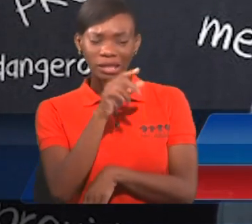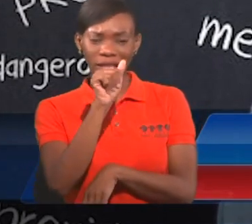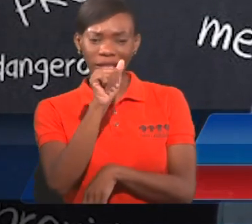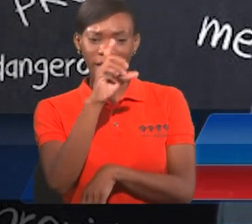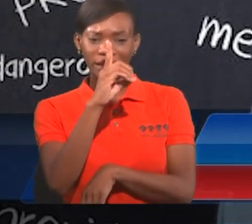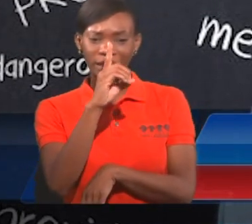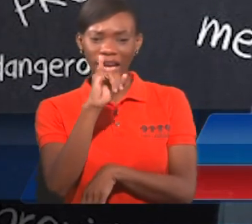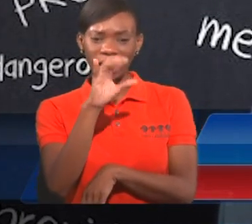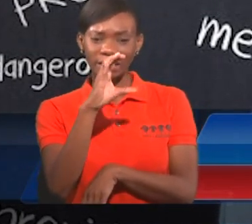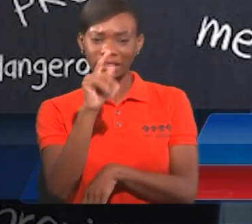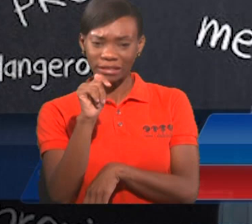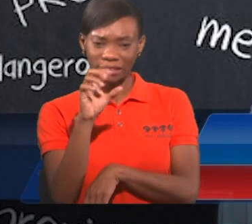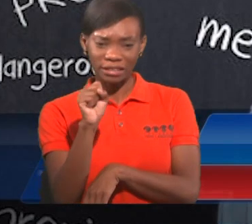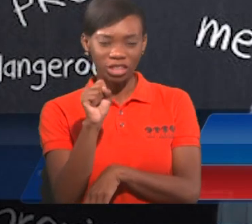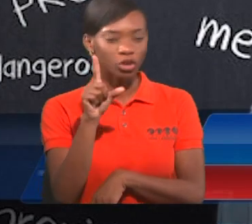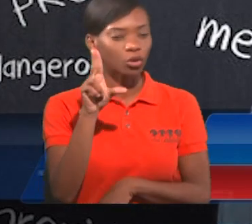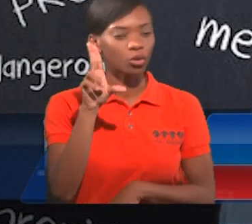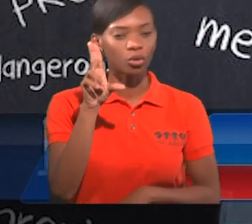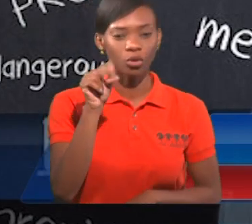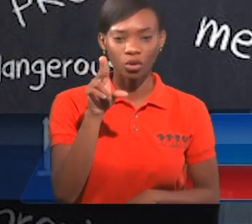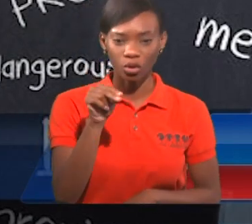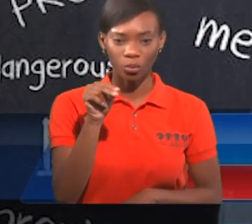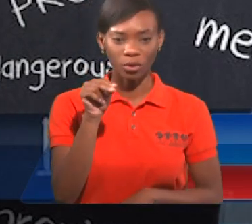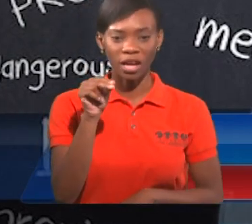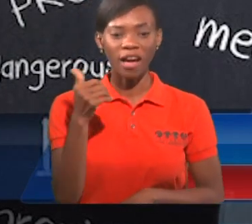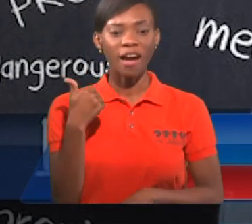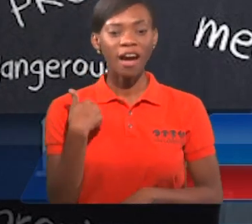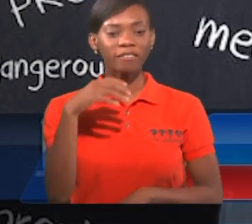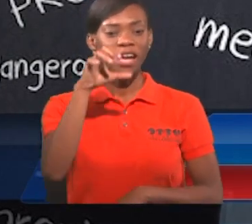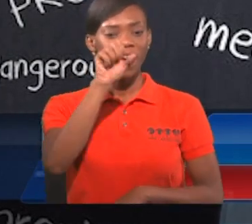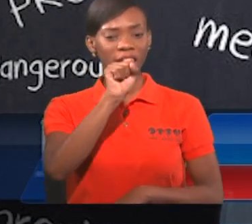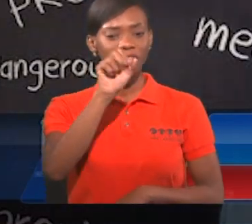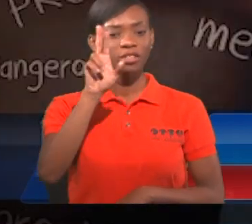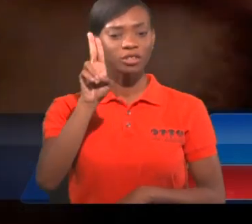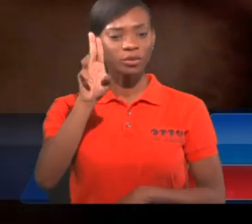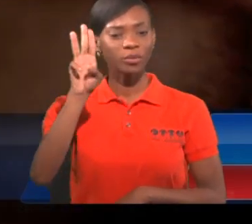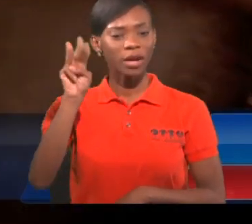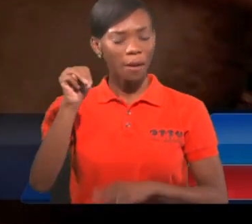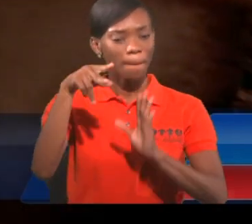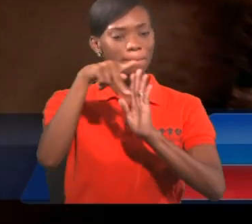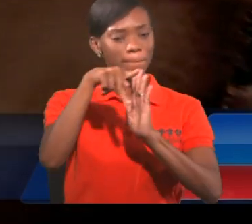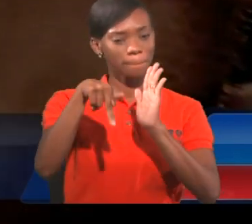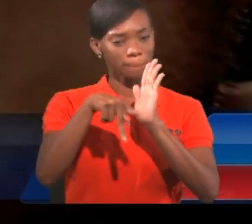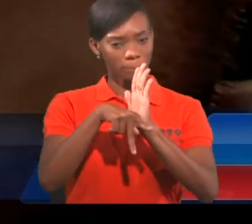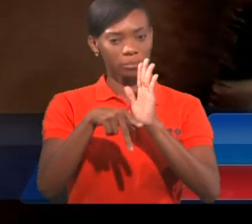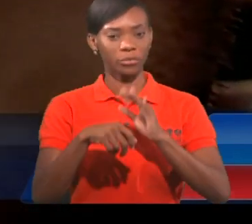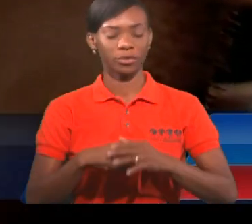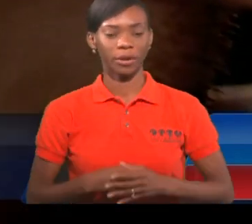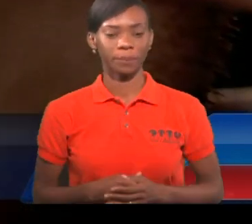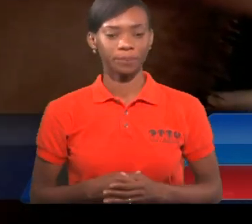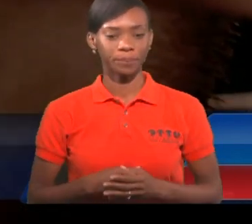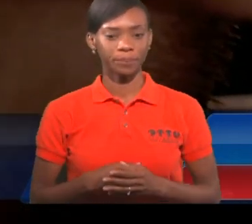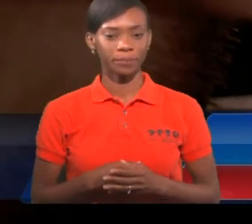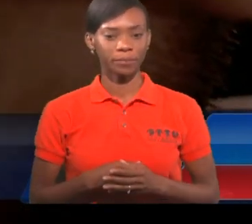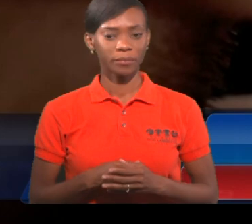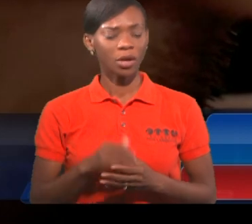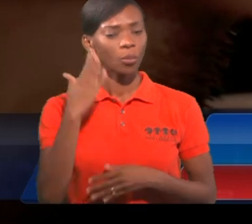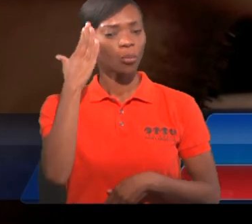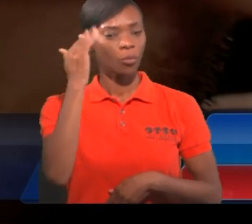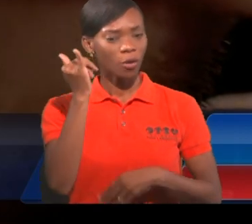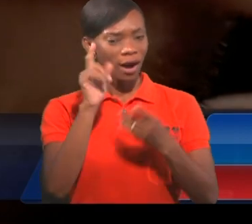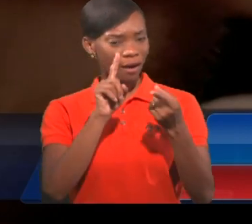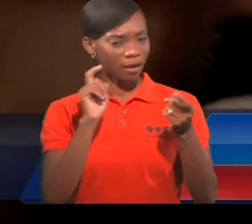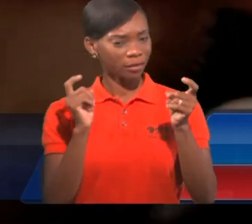now rebranded to what's called the SUM program, Substance Use Misuse Program. He explains why the change in terminology